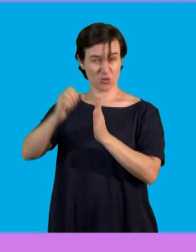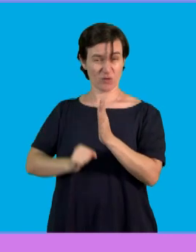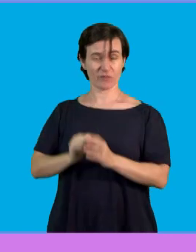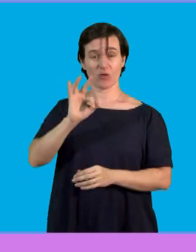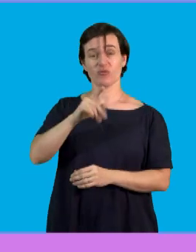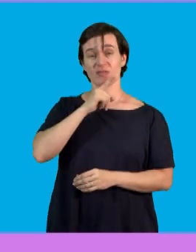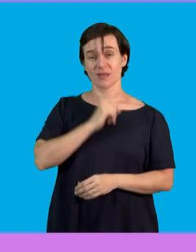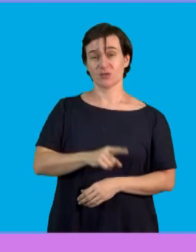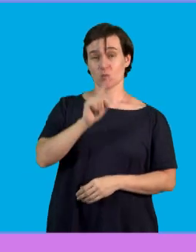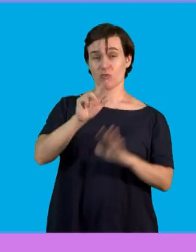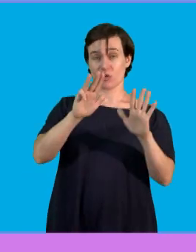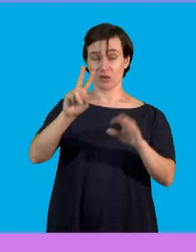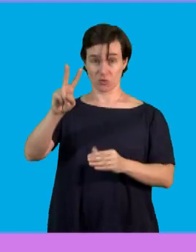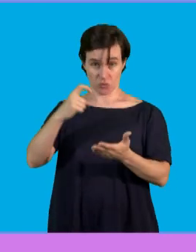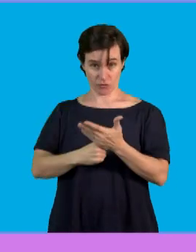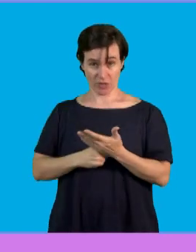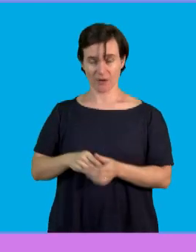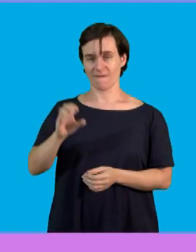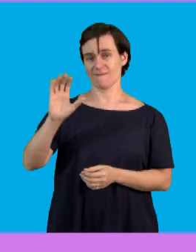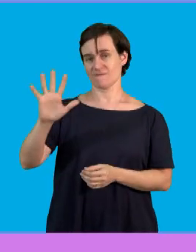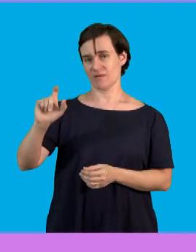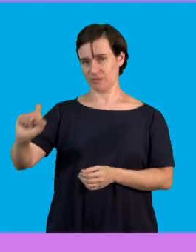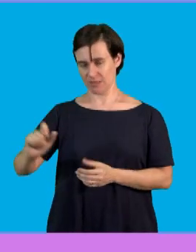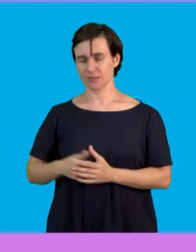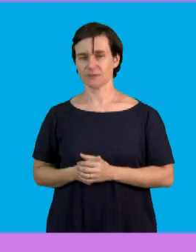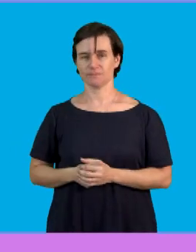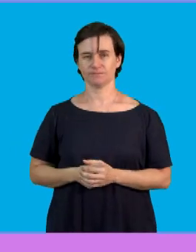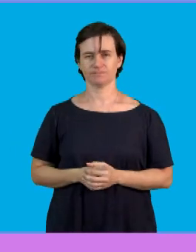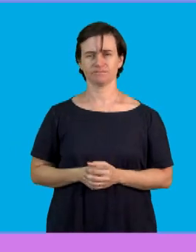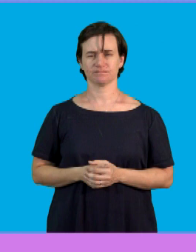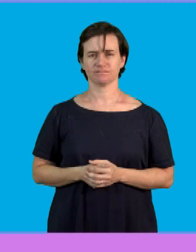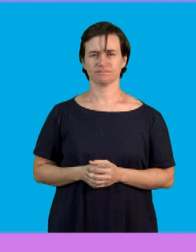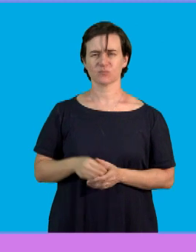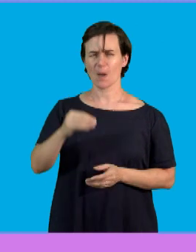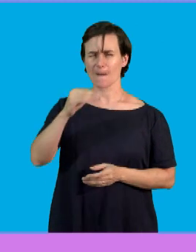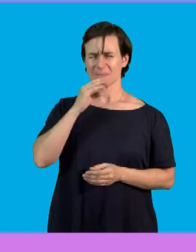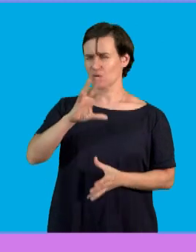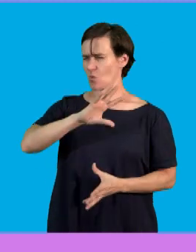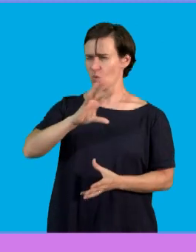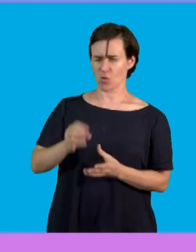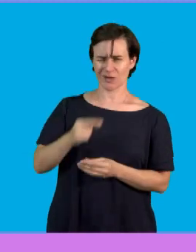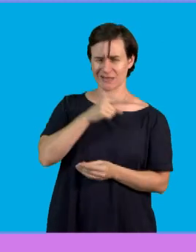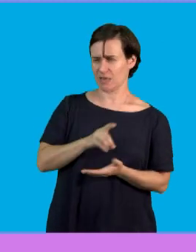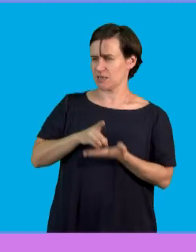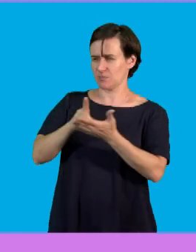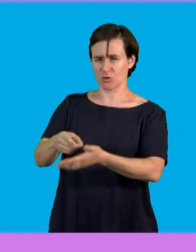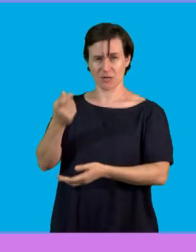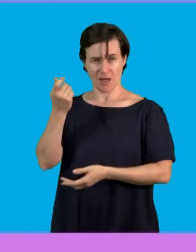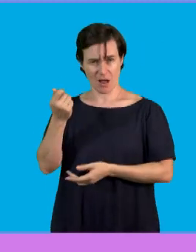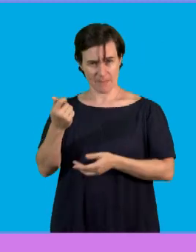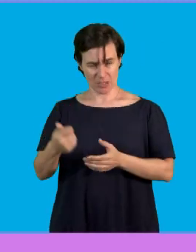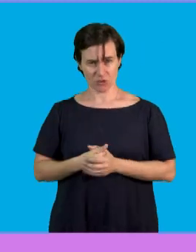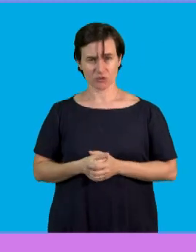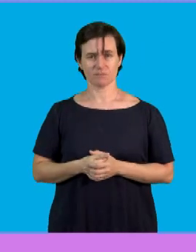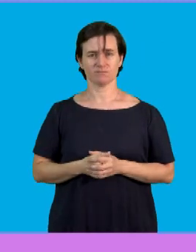3,192 rand 5 cents. So we want to find out how much exactly was deposited before it